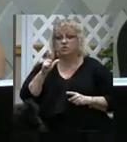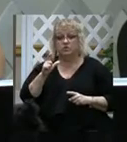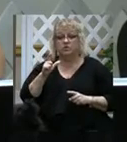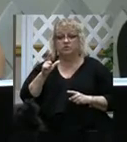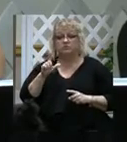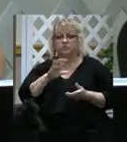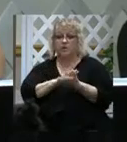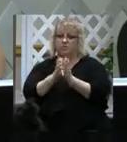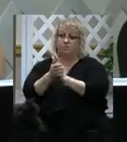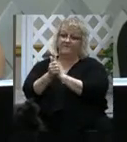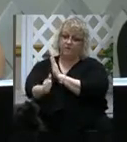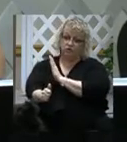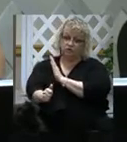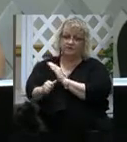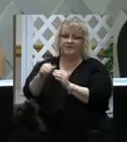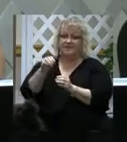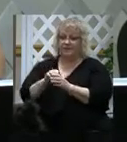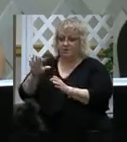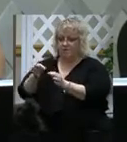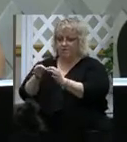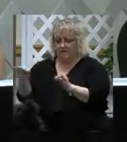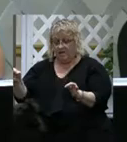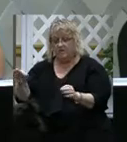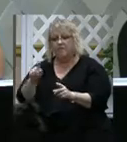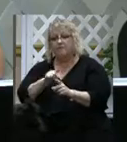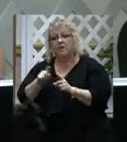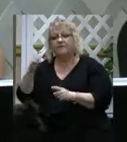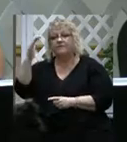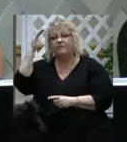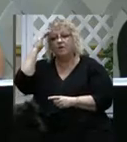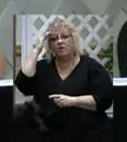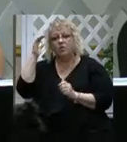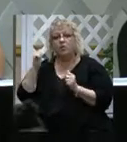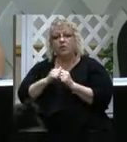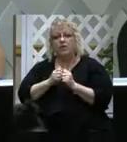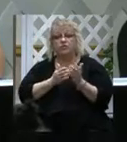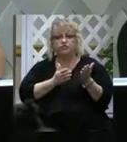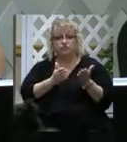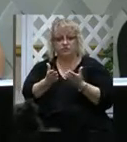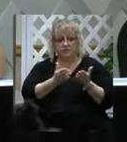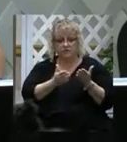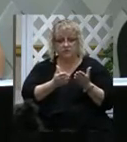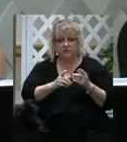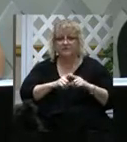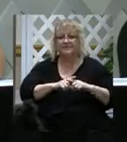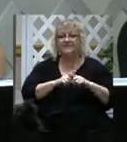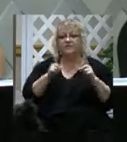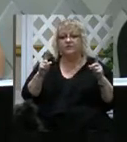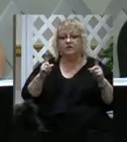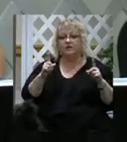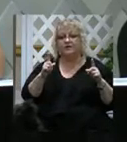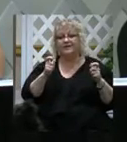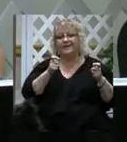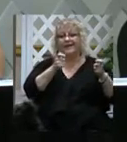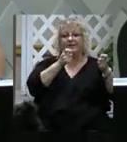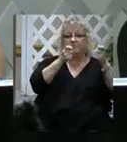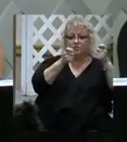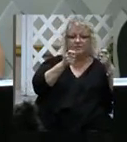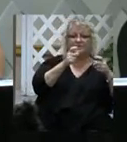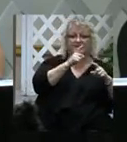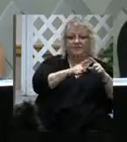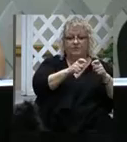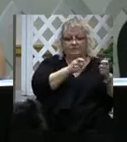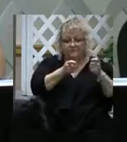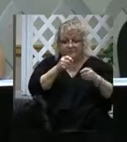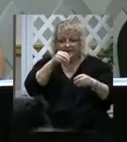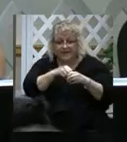very proficient in the language, but also familiar with the services different administrations within the